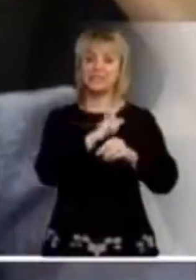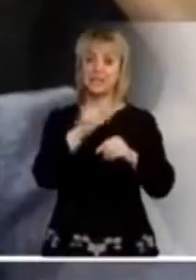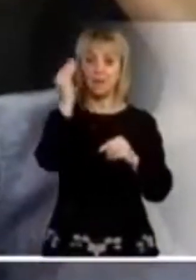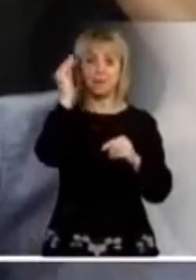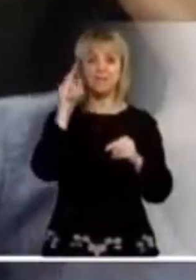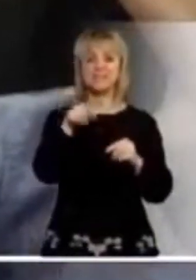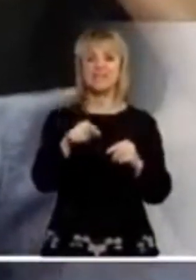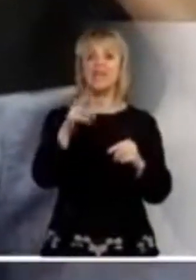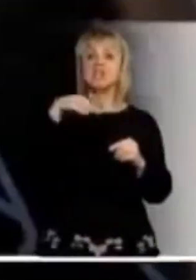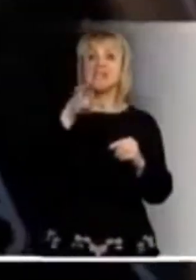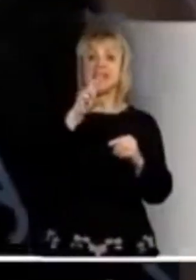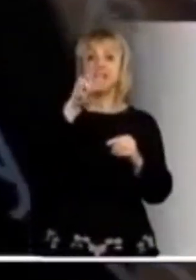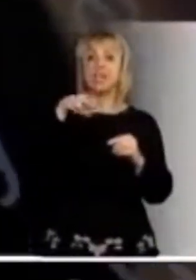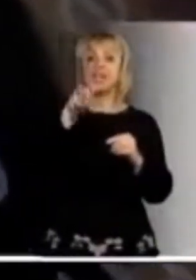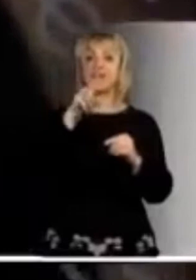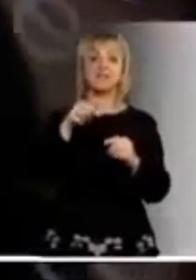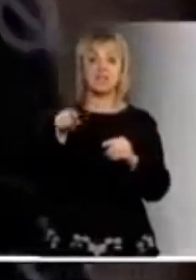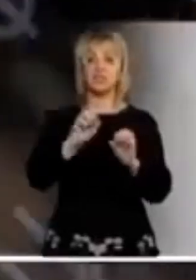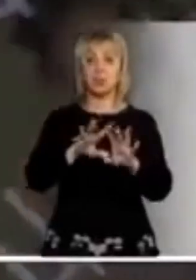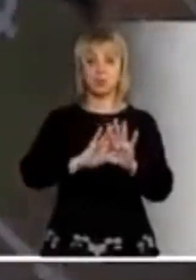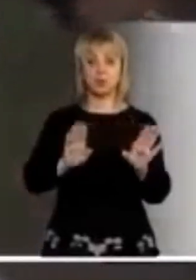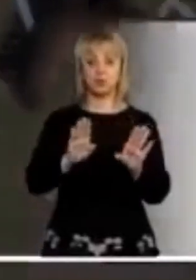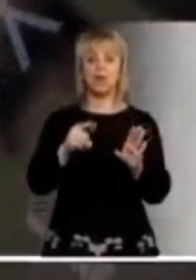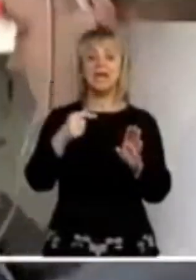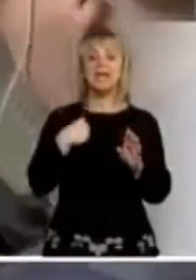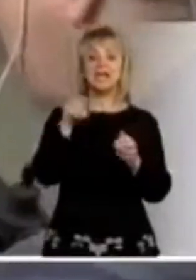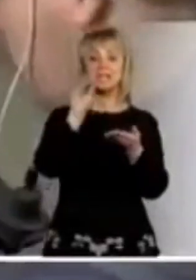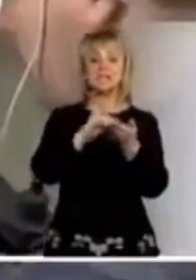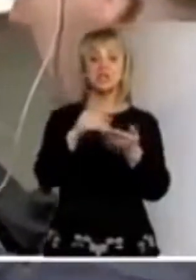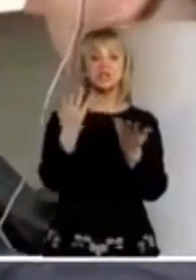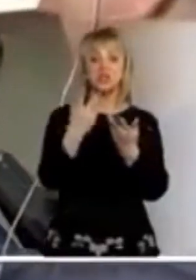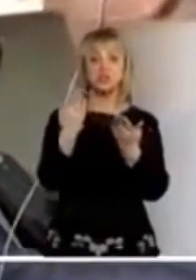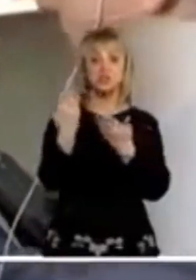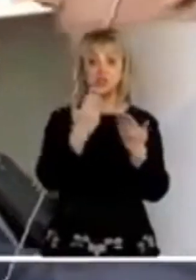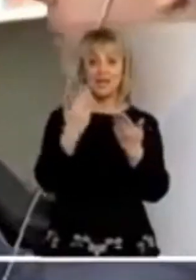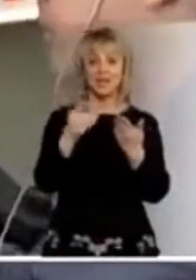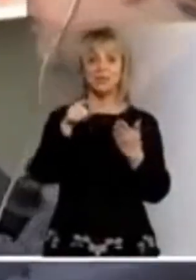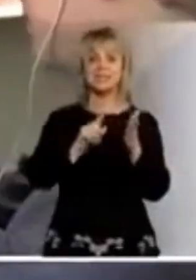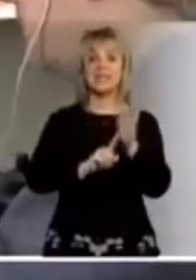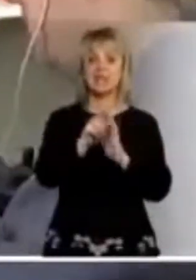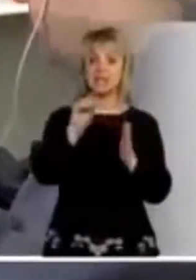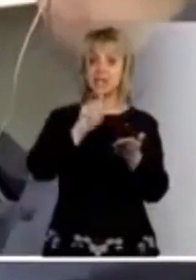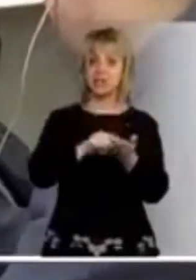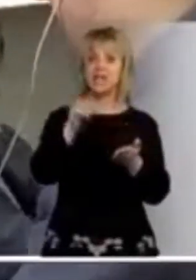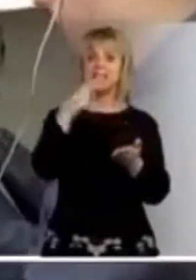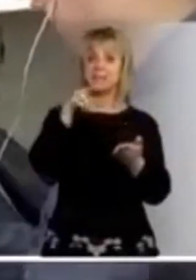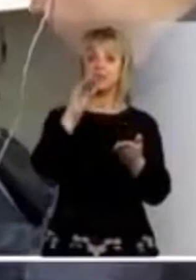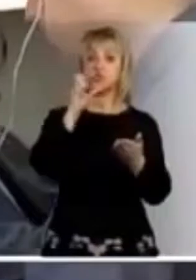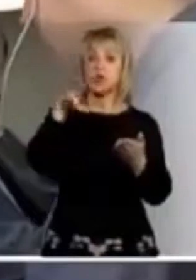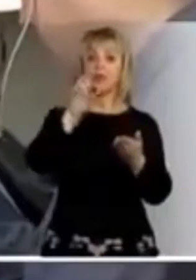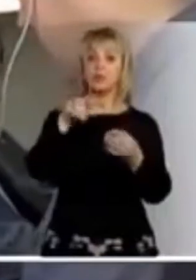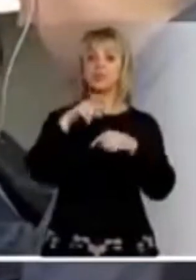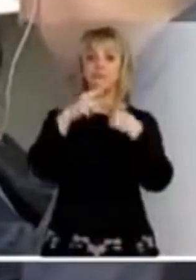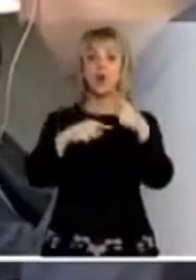on a tablet with the power of thought, and telekinesis has nothing to do with it. I imagine the letter, and it appears. Yes, that's